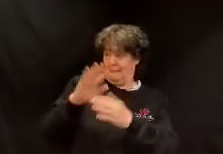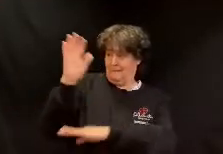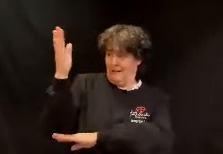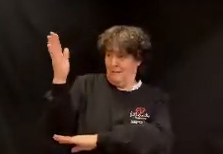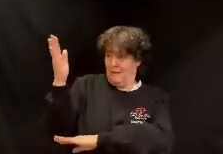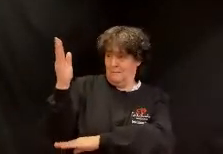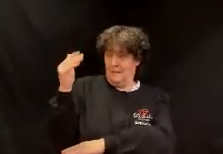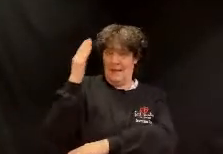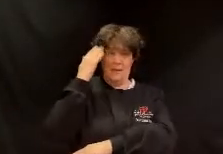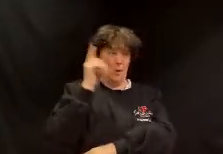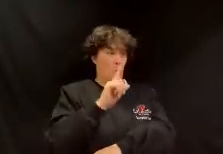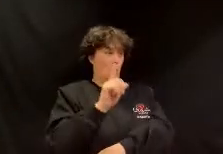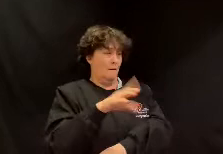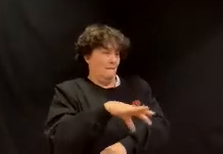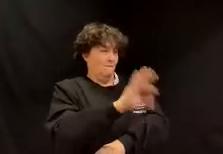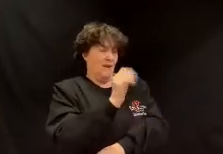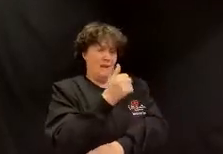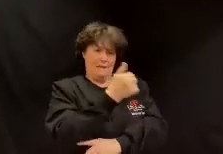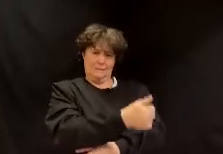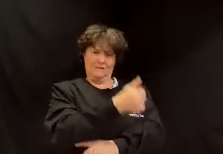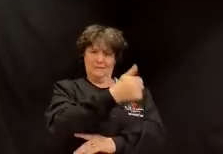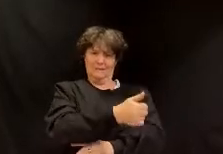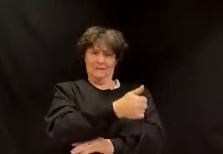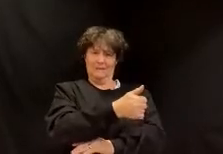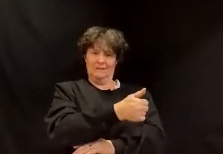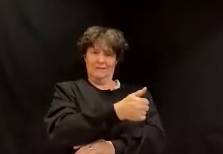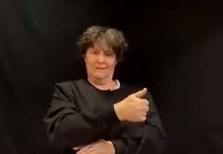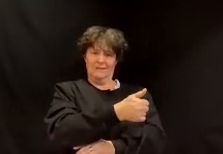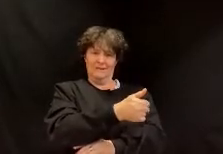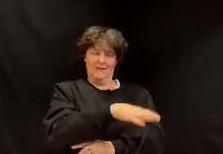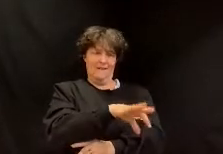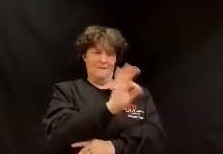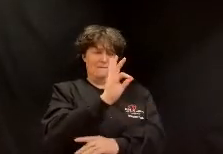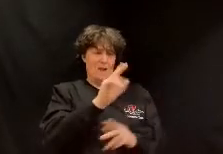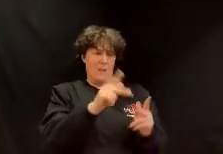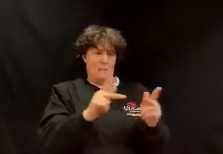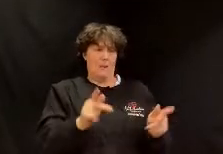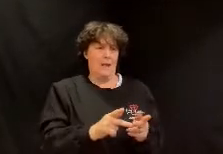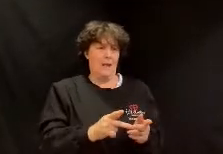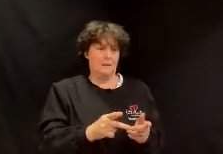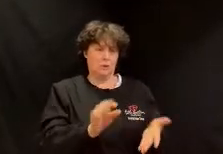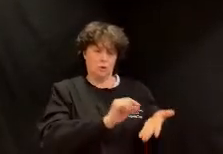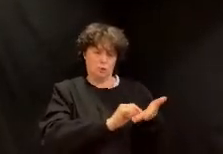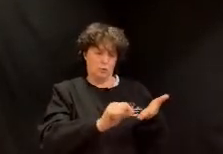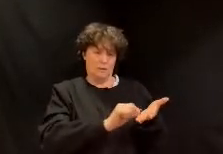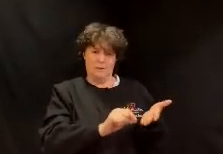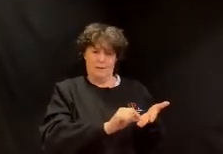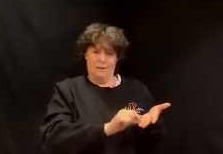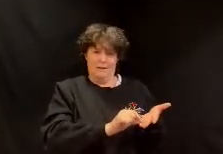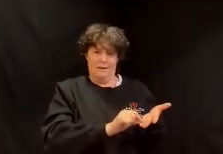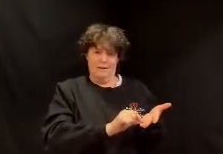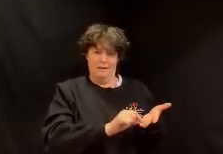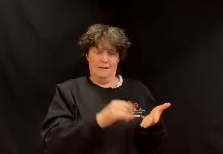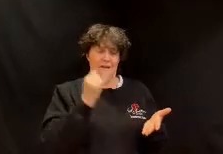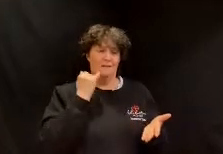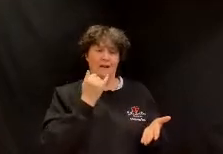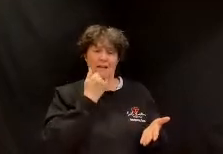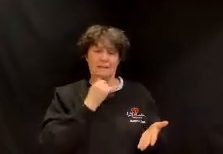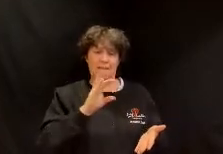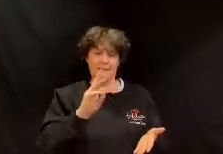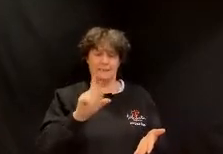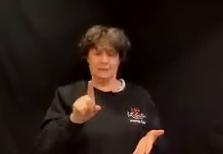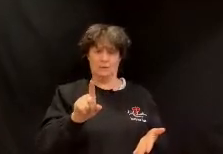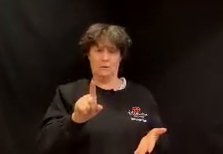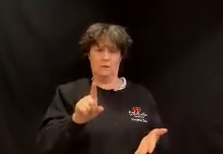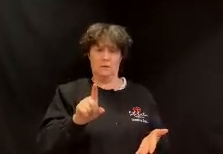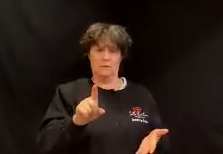where to find himself. He found the place where it was written. He found Isaiah 61. I mean, if